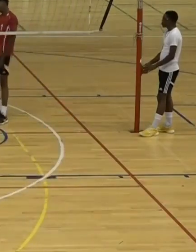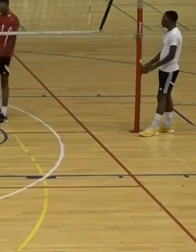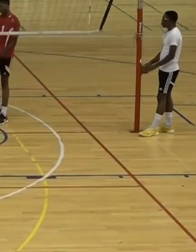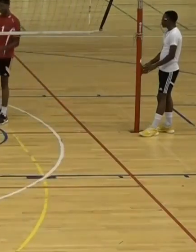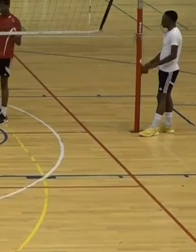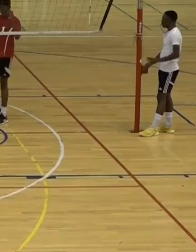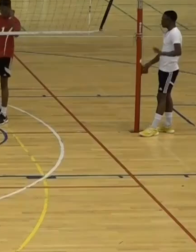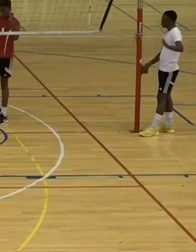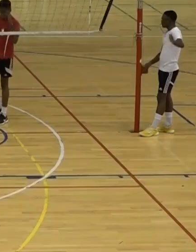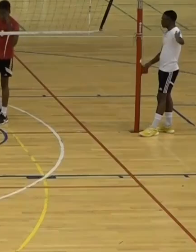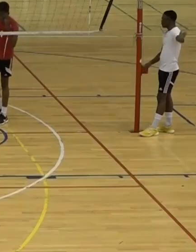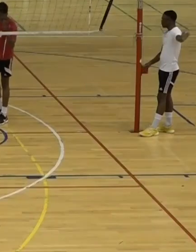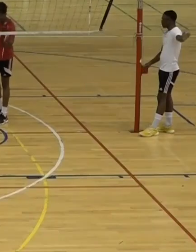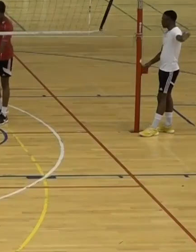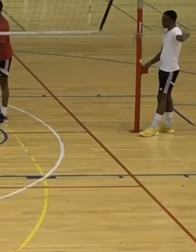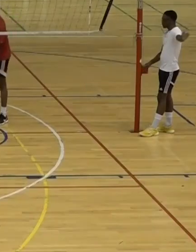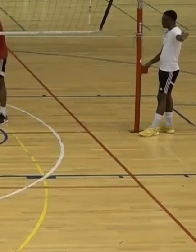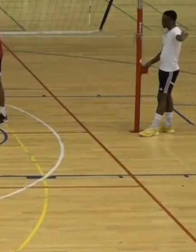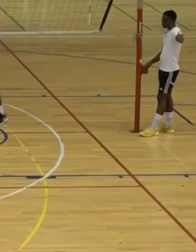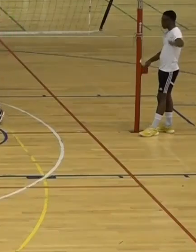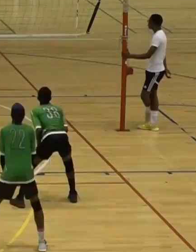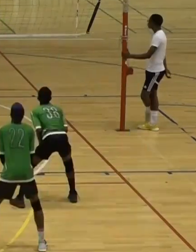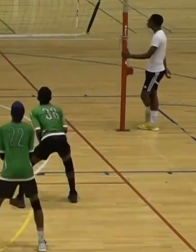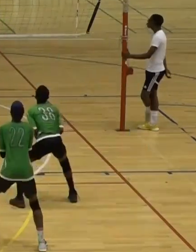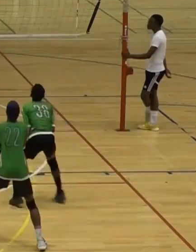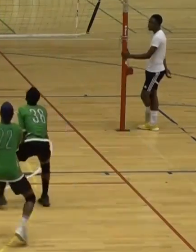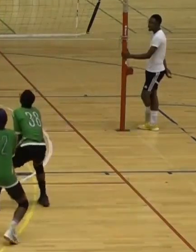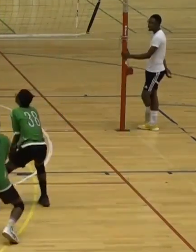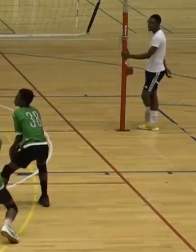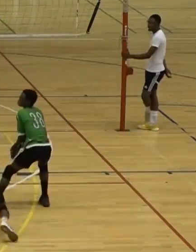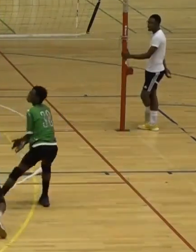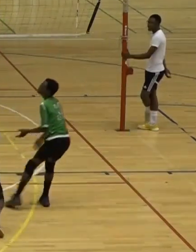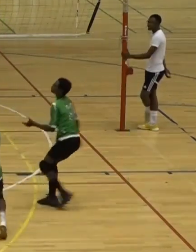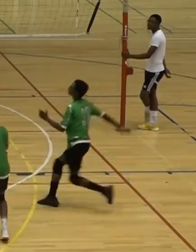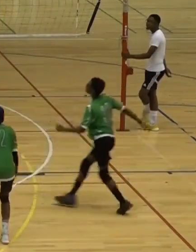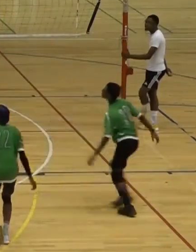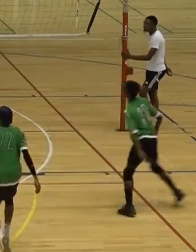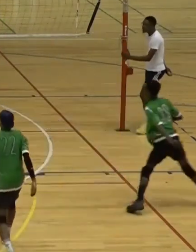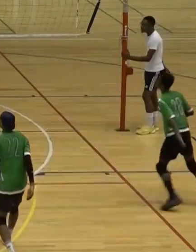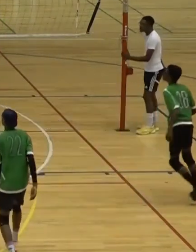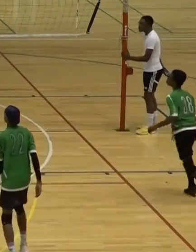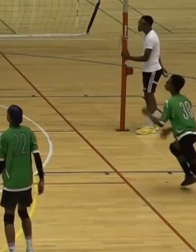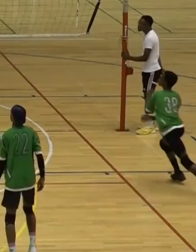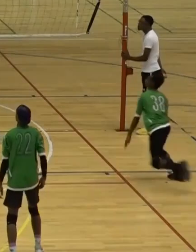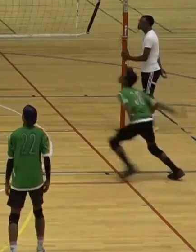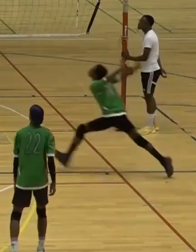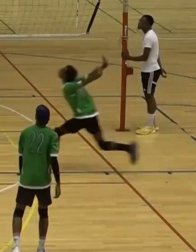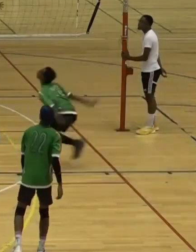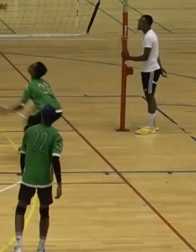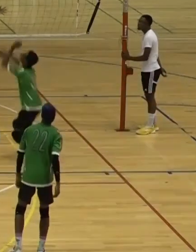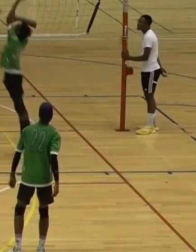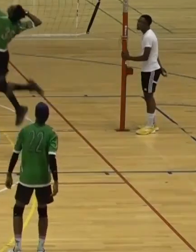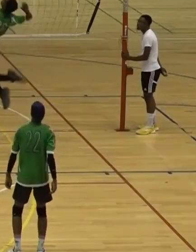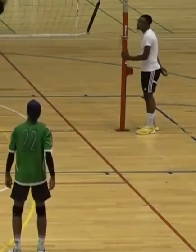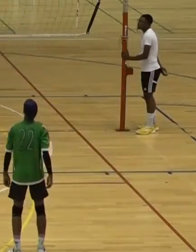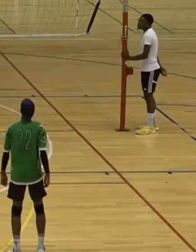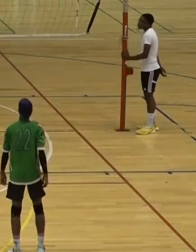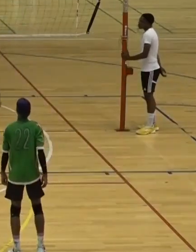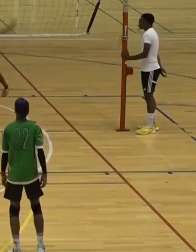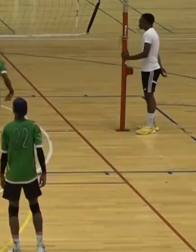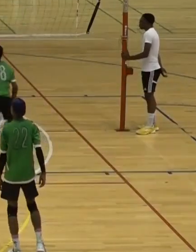Cox with the rejection. The Cougars going on to seal the deal in 3. 12-21,